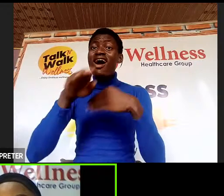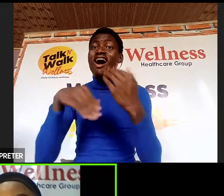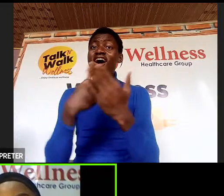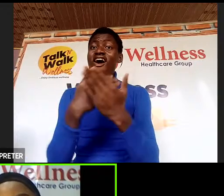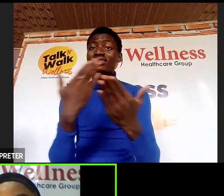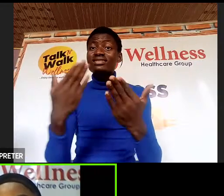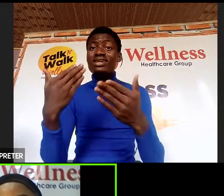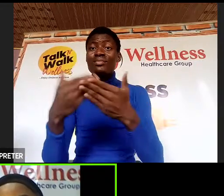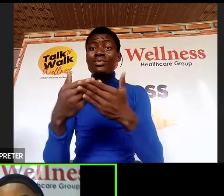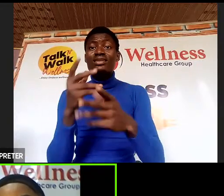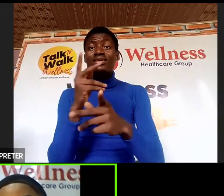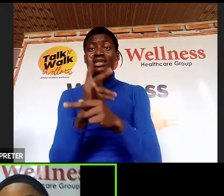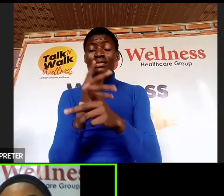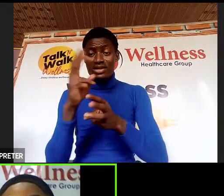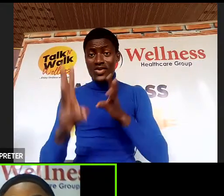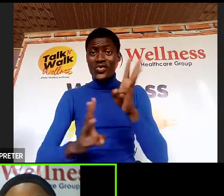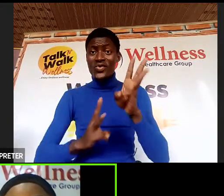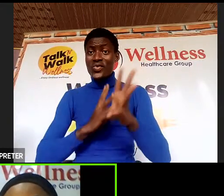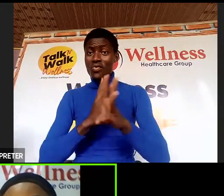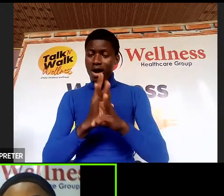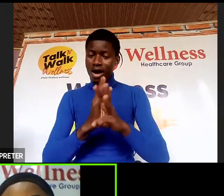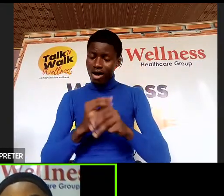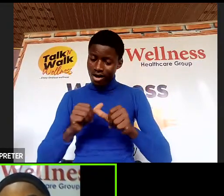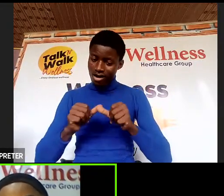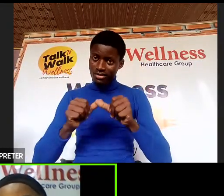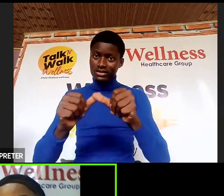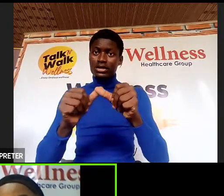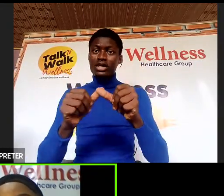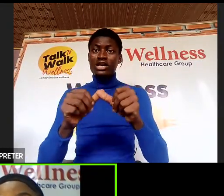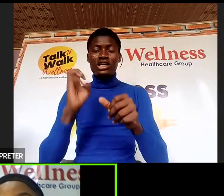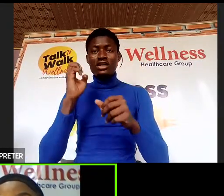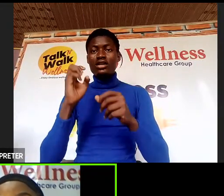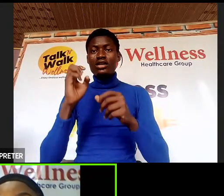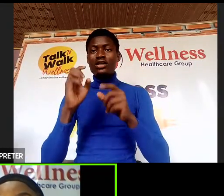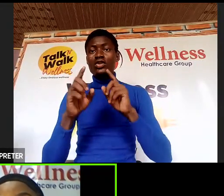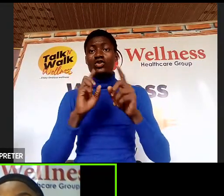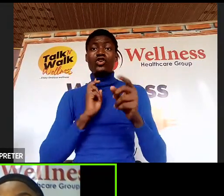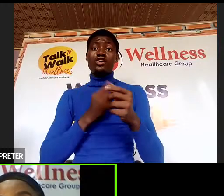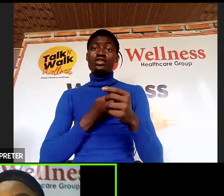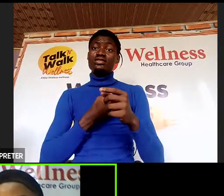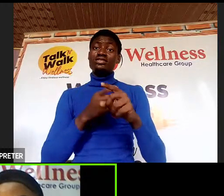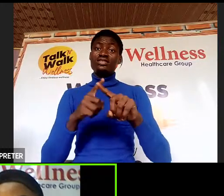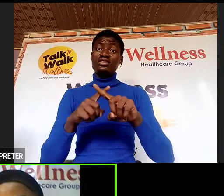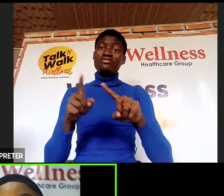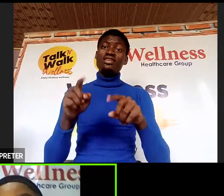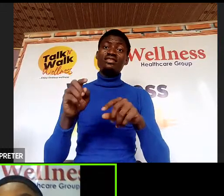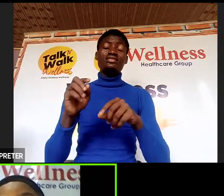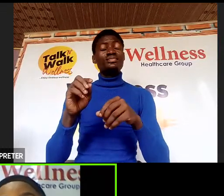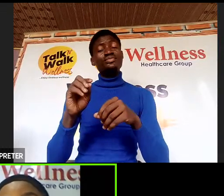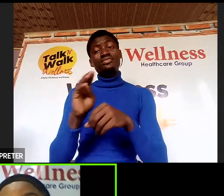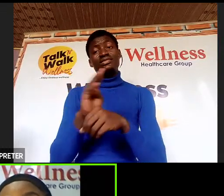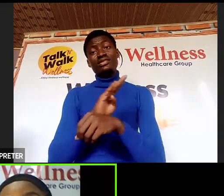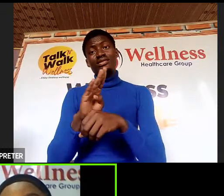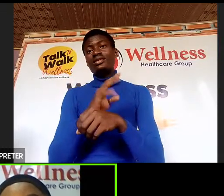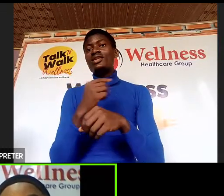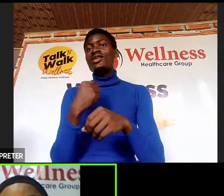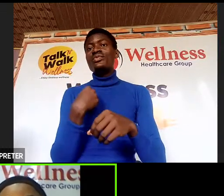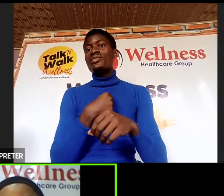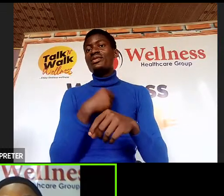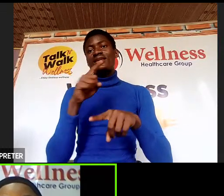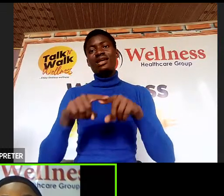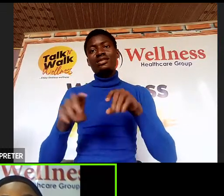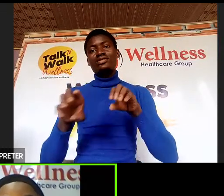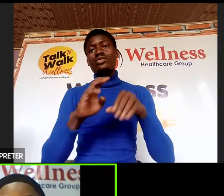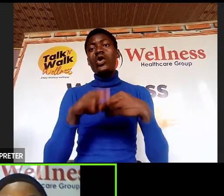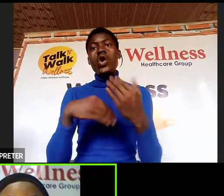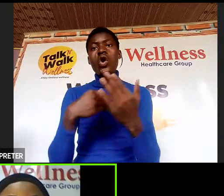different investment opportunities and all that, but we cannot even do all here. So we need to go and learn what kind of investment opportunity is important. He said, don't just